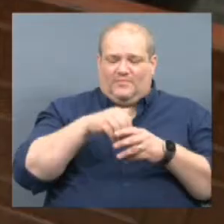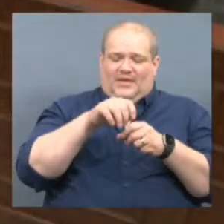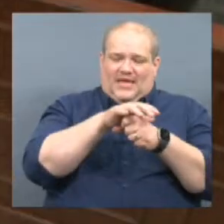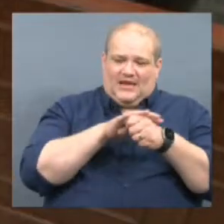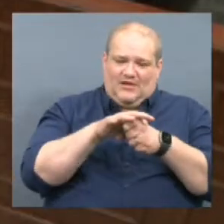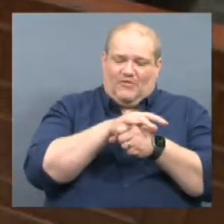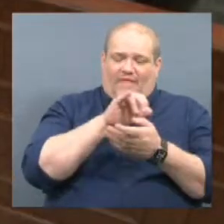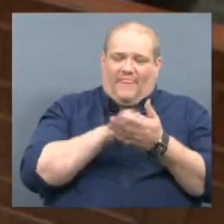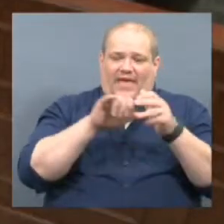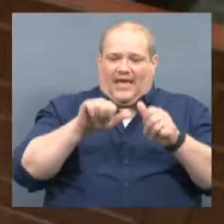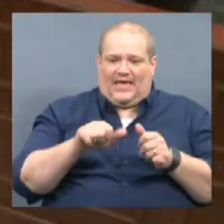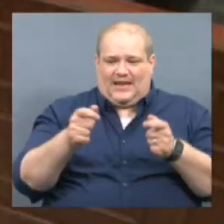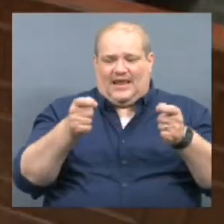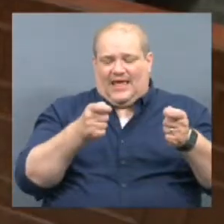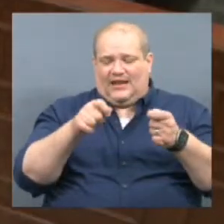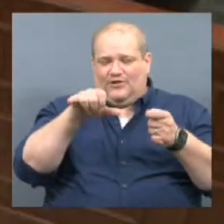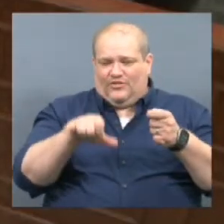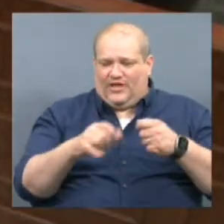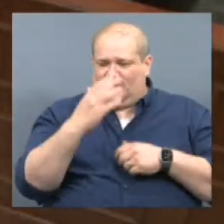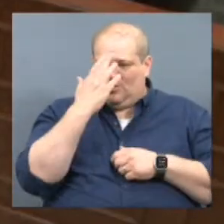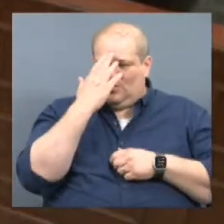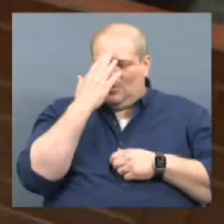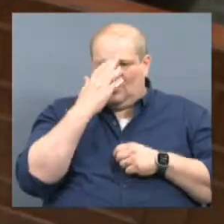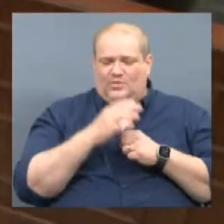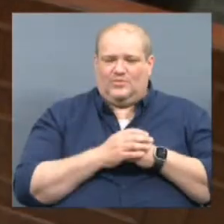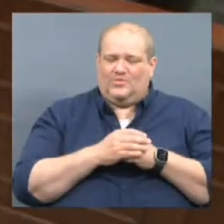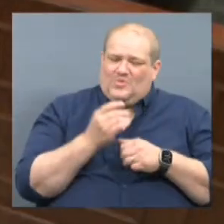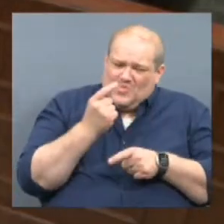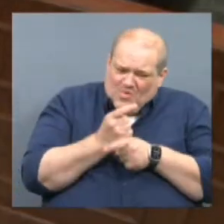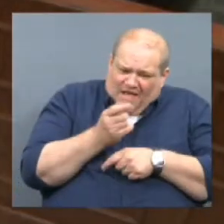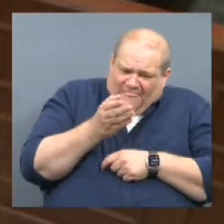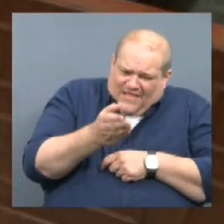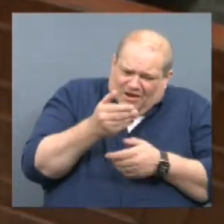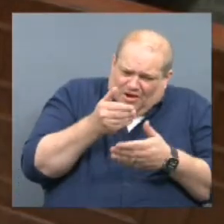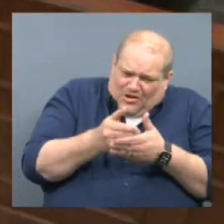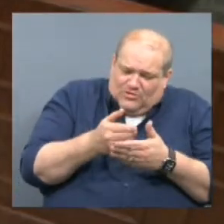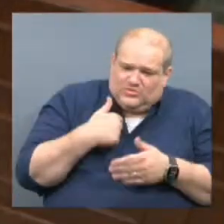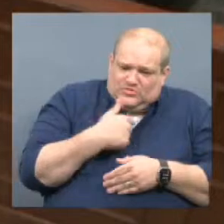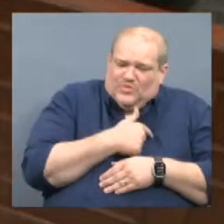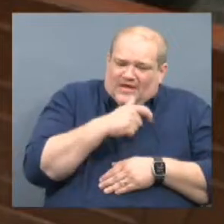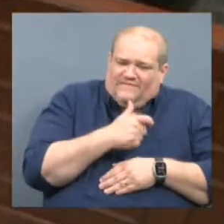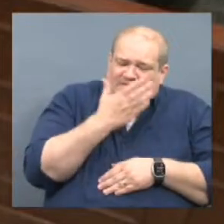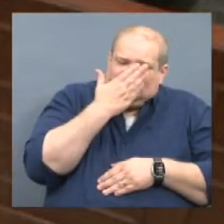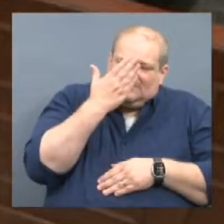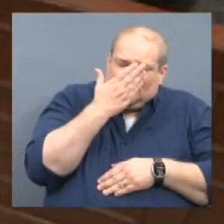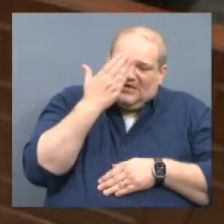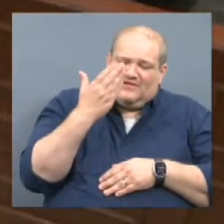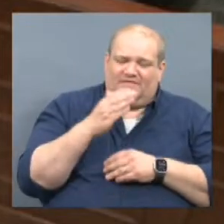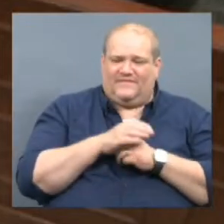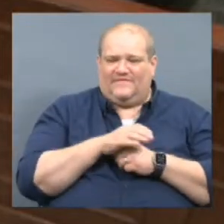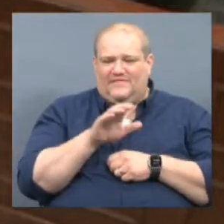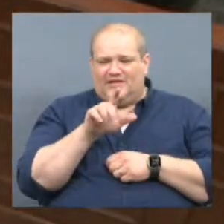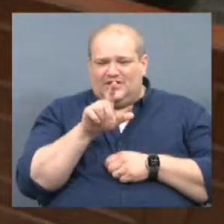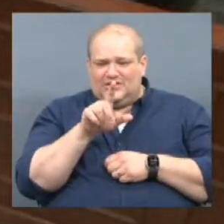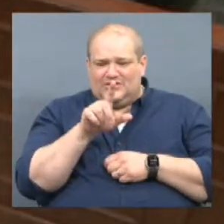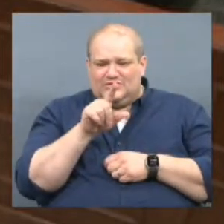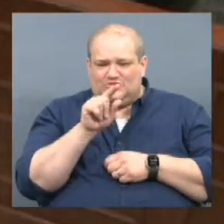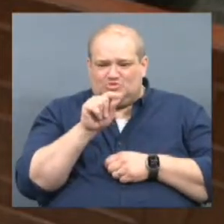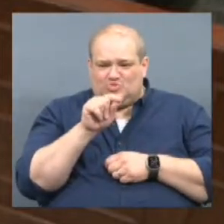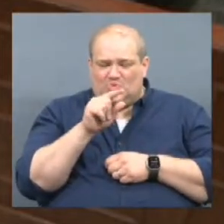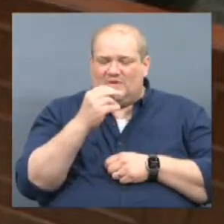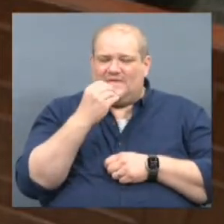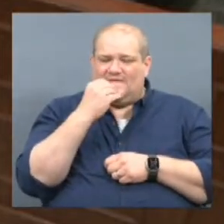that could handle that. It right there is so close. We got to smell. You got 50, what'd you say, 20 food